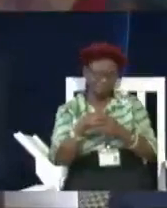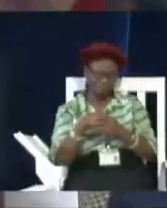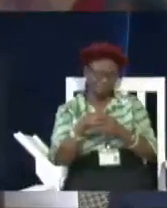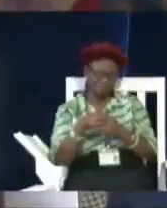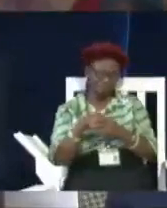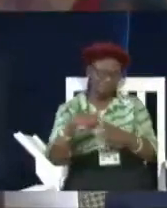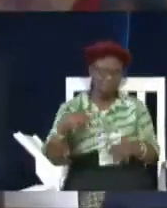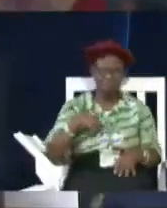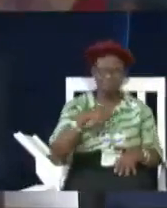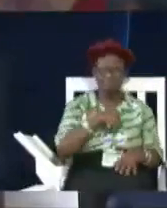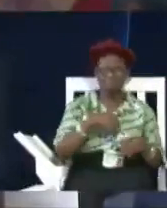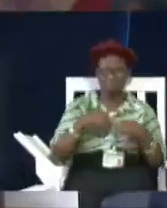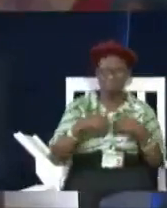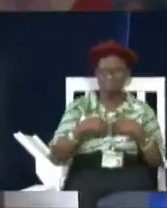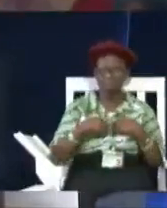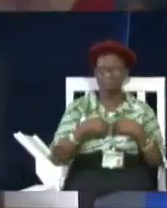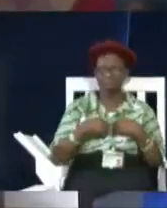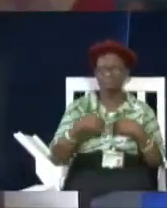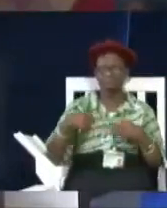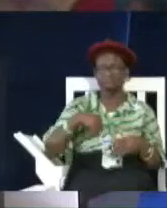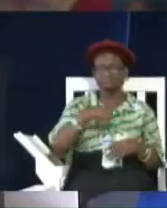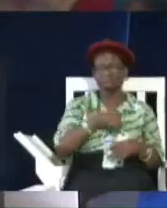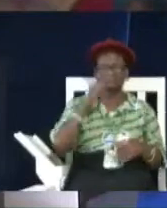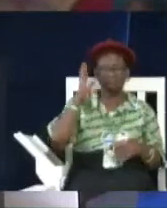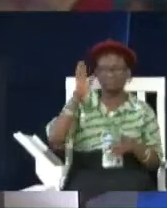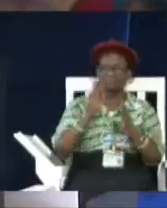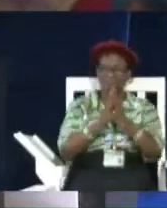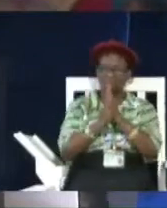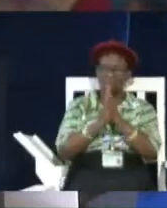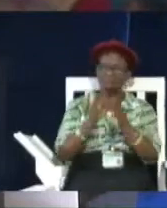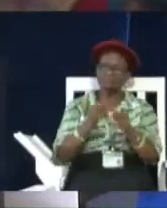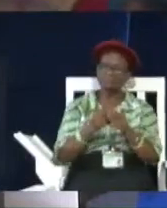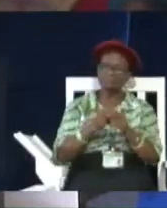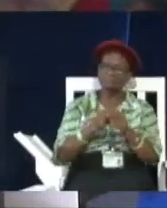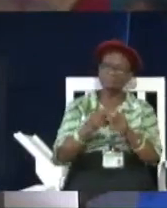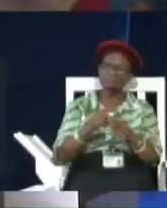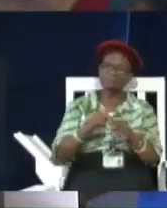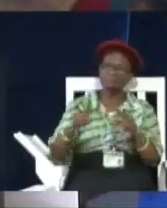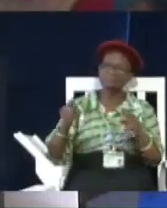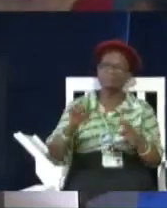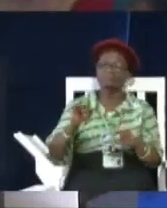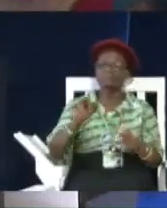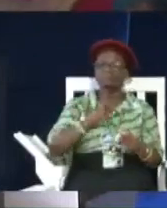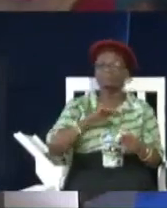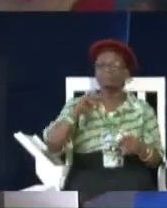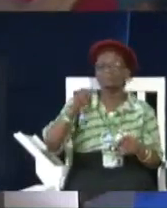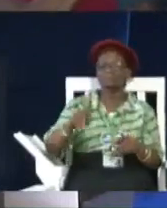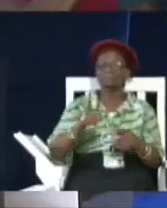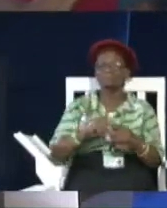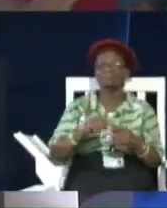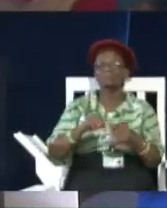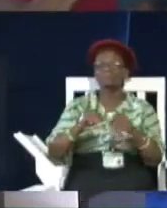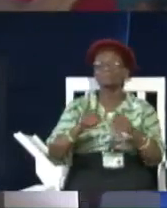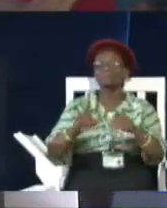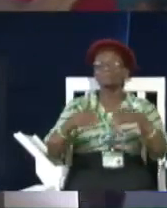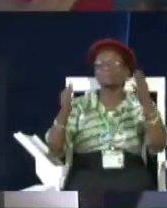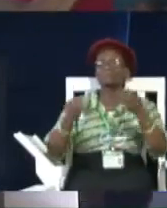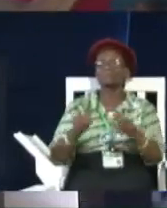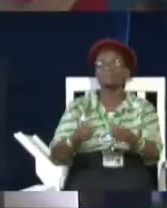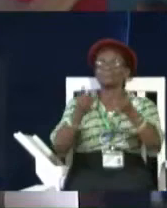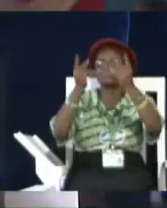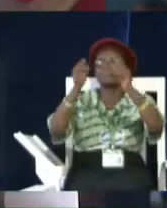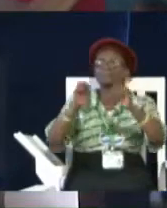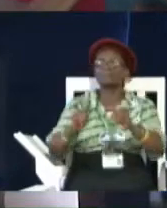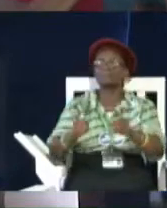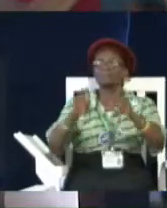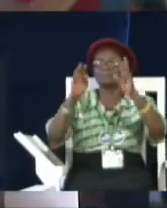We'll be praying in a moment, but I need to give an opportunity for those who